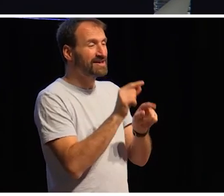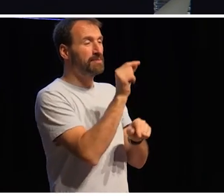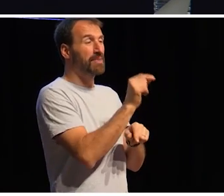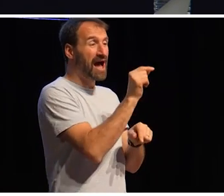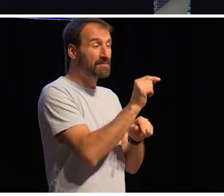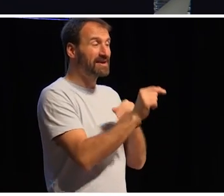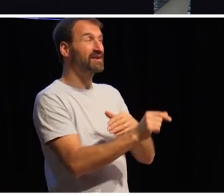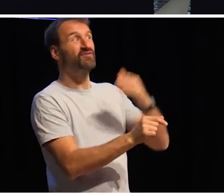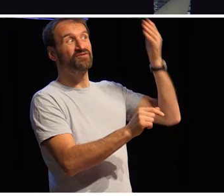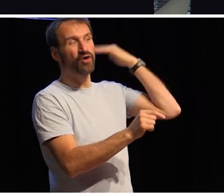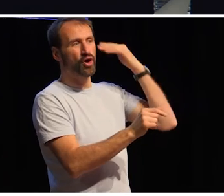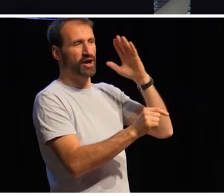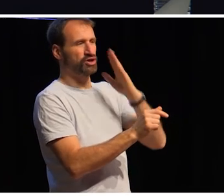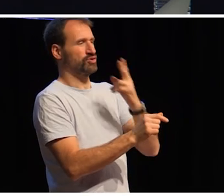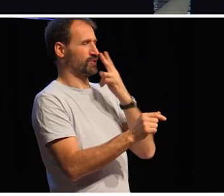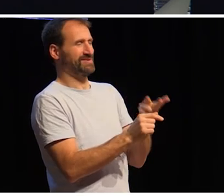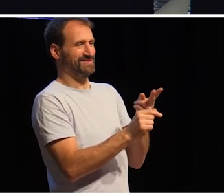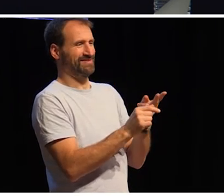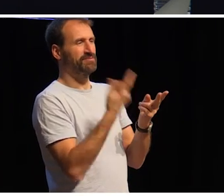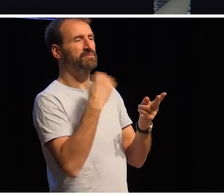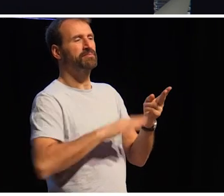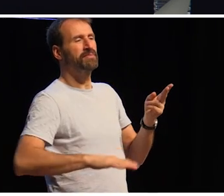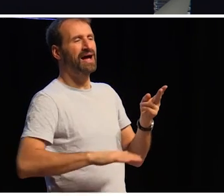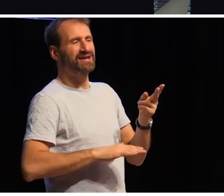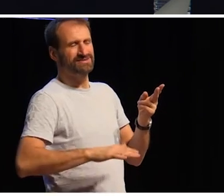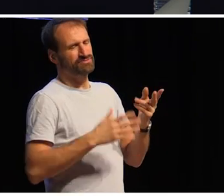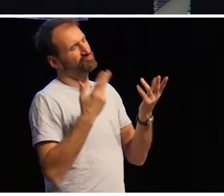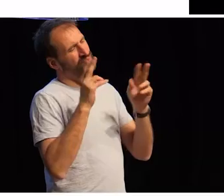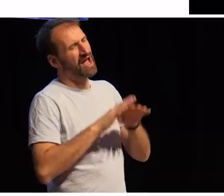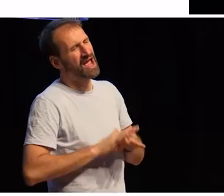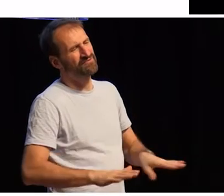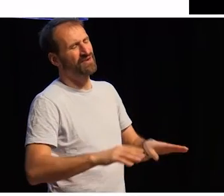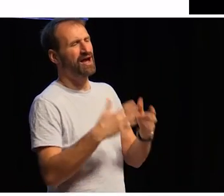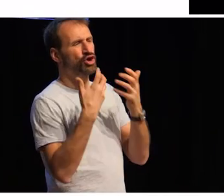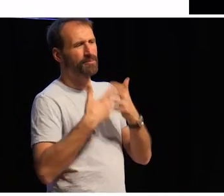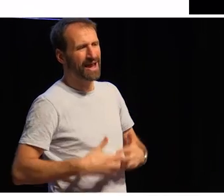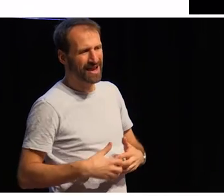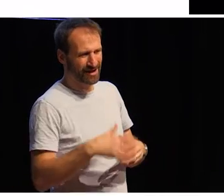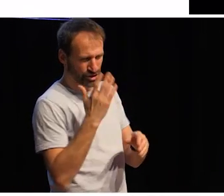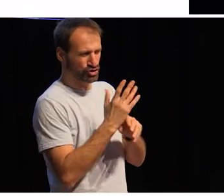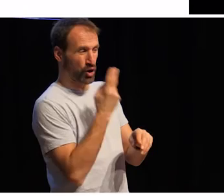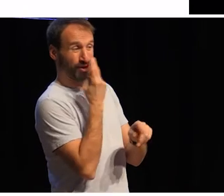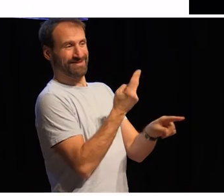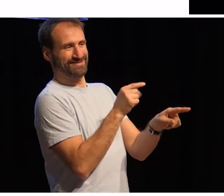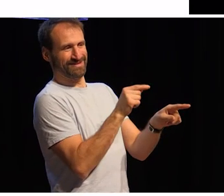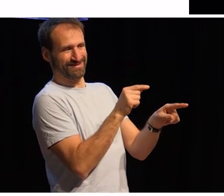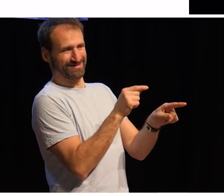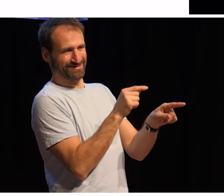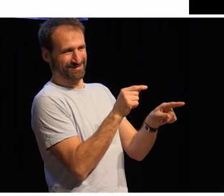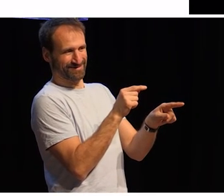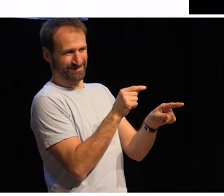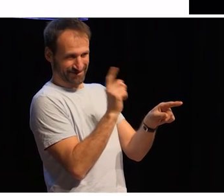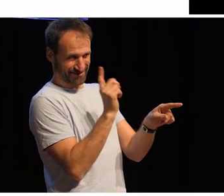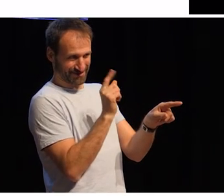were running this code with the basic compiler. Does that make sense? So we ran the code, we put stuff in